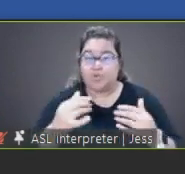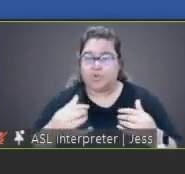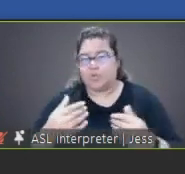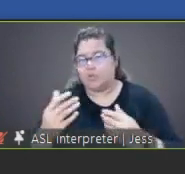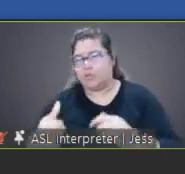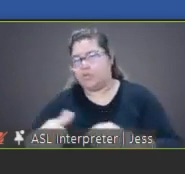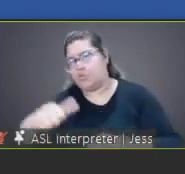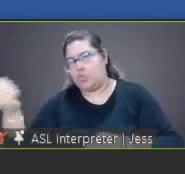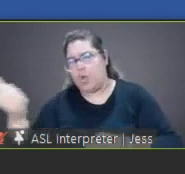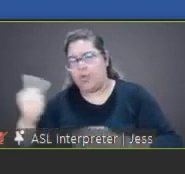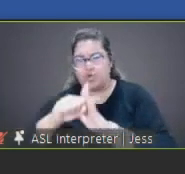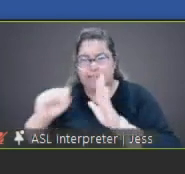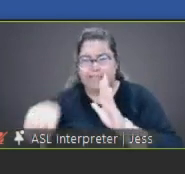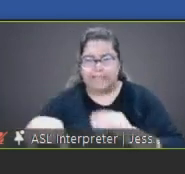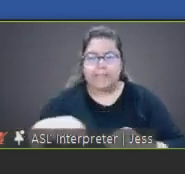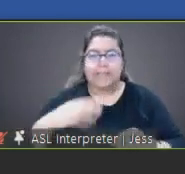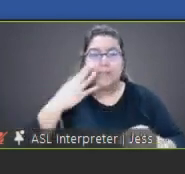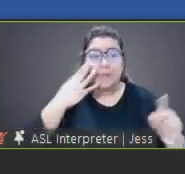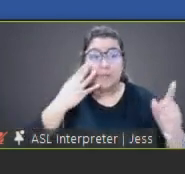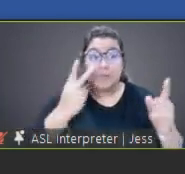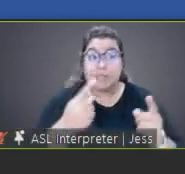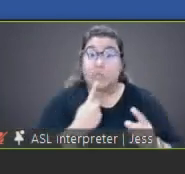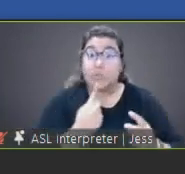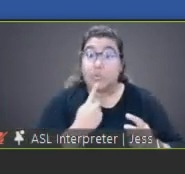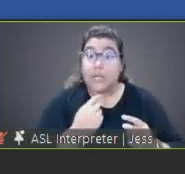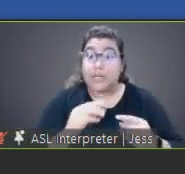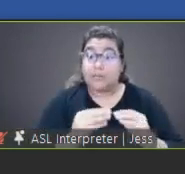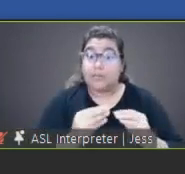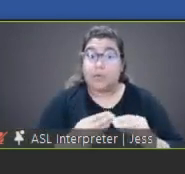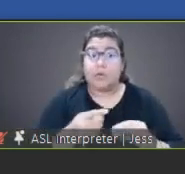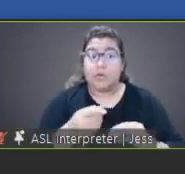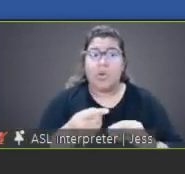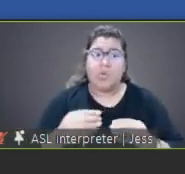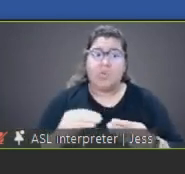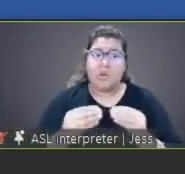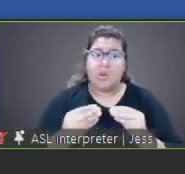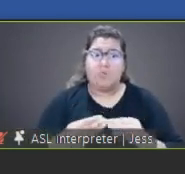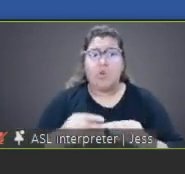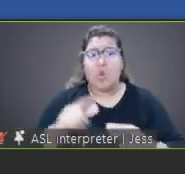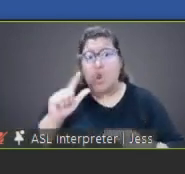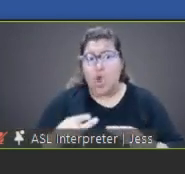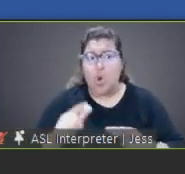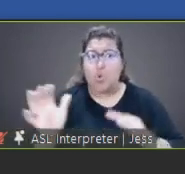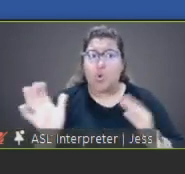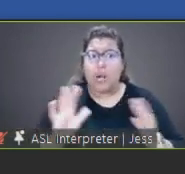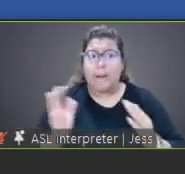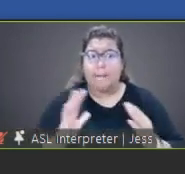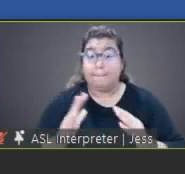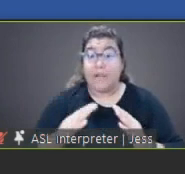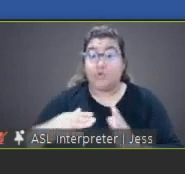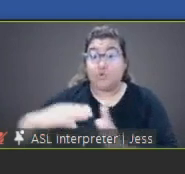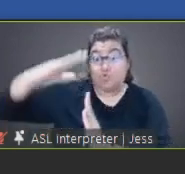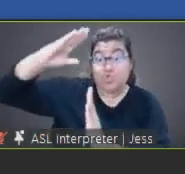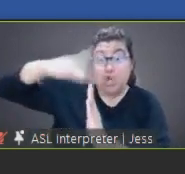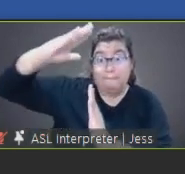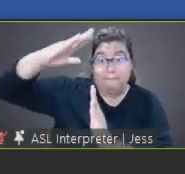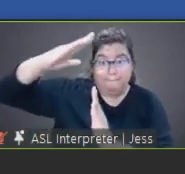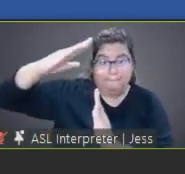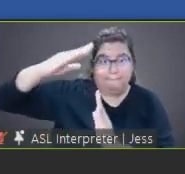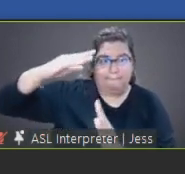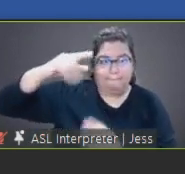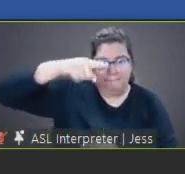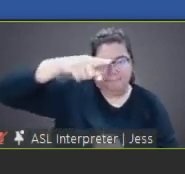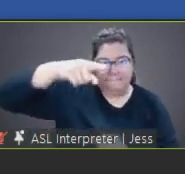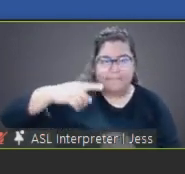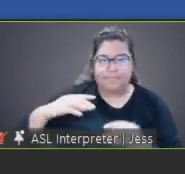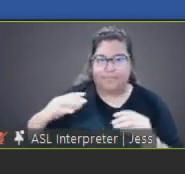red line, you'll see that overall hospitalization numbers are still relatively low compared to peak influenza levels. But you will see